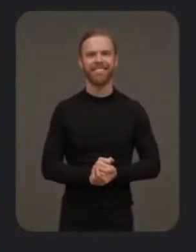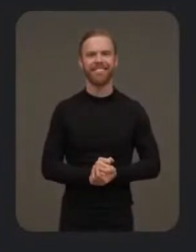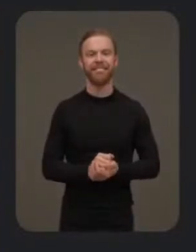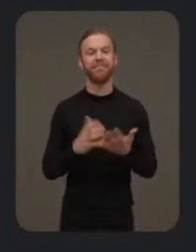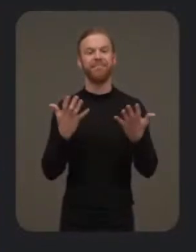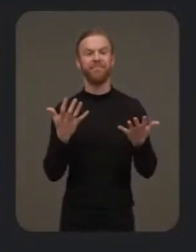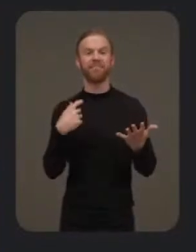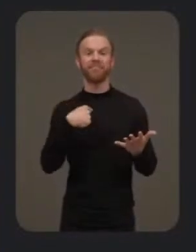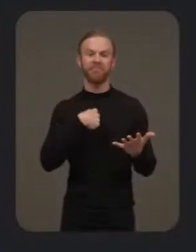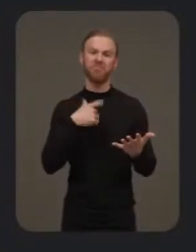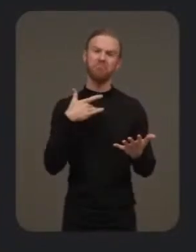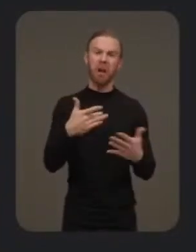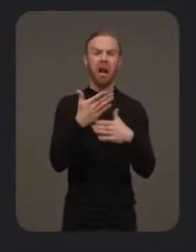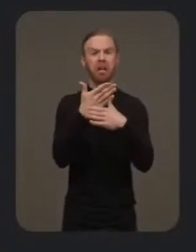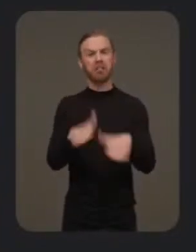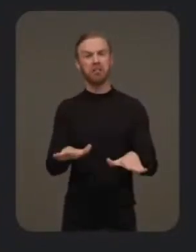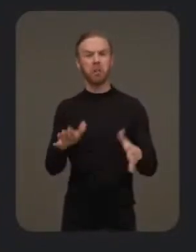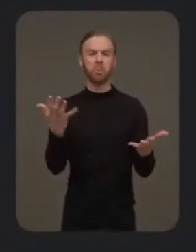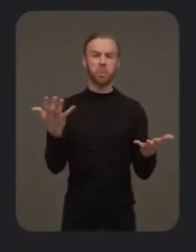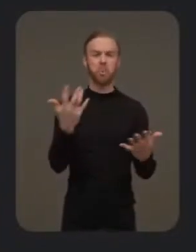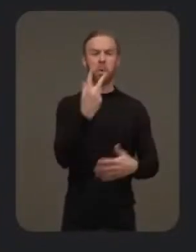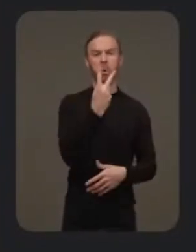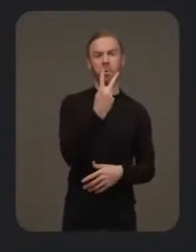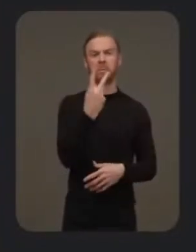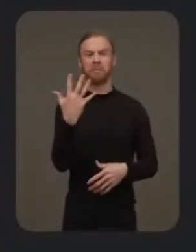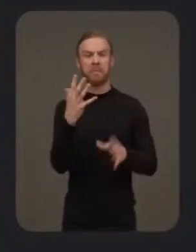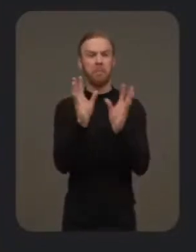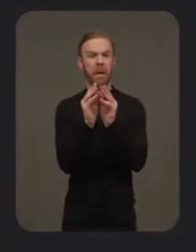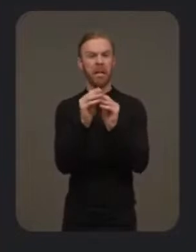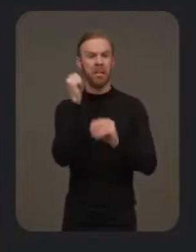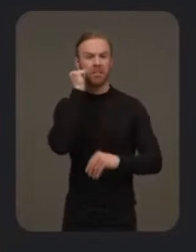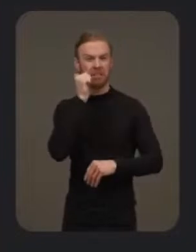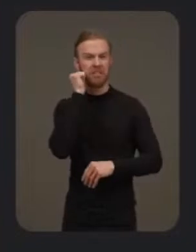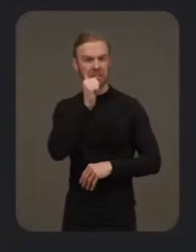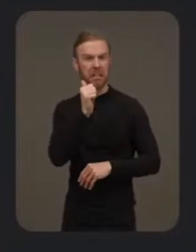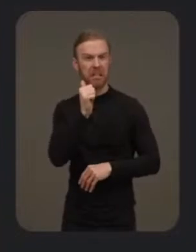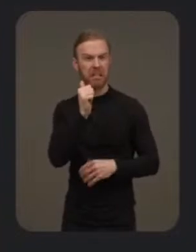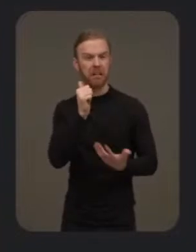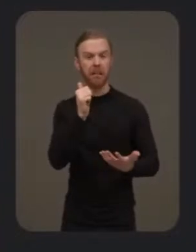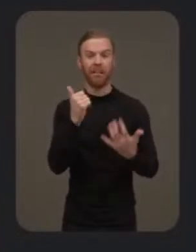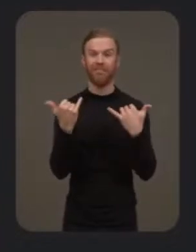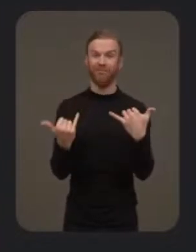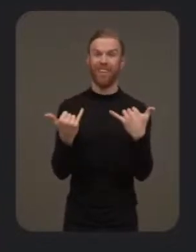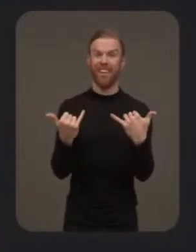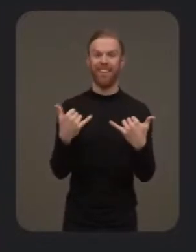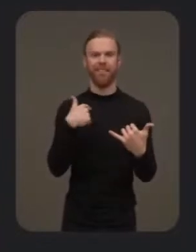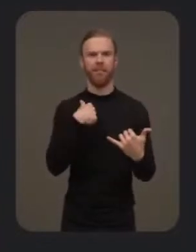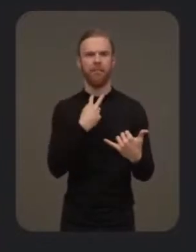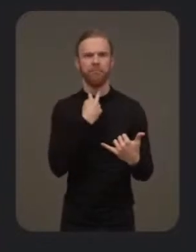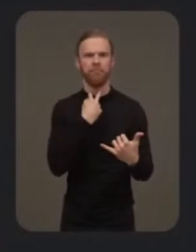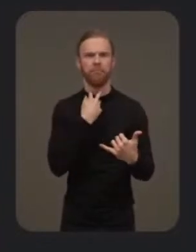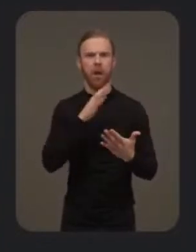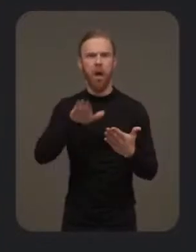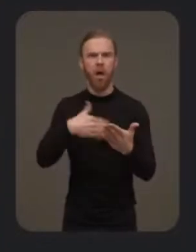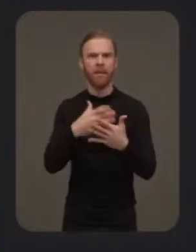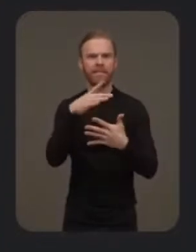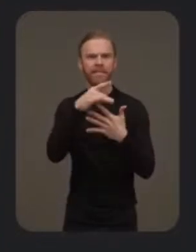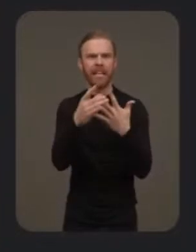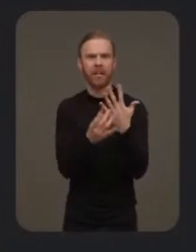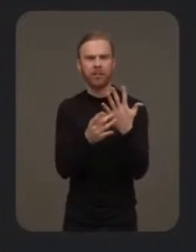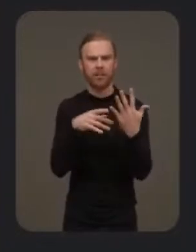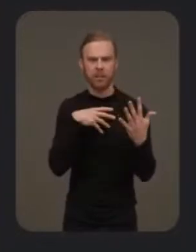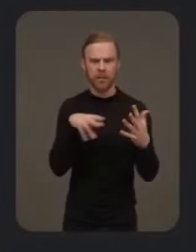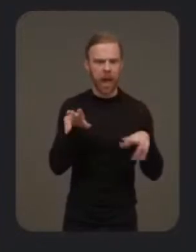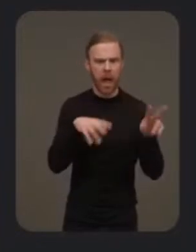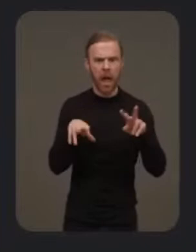I'm on average 2 to 5 meetings a day. Today I got stuck on all these features, honey, the